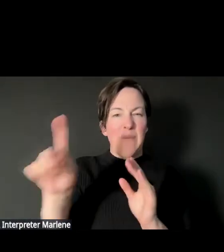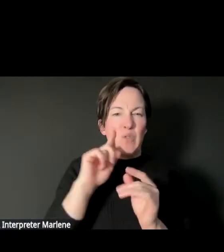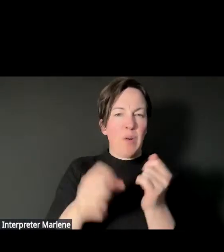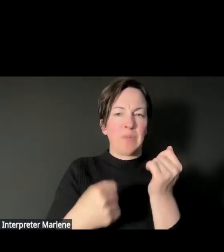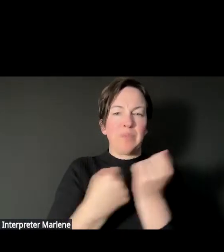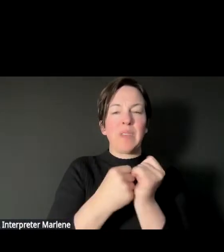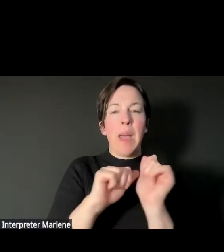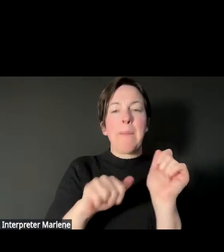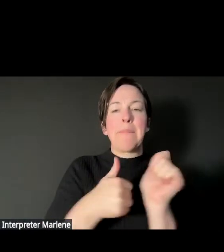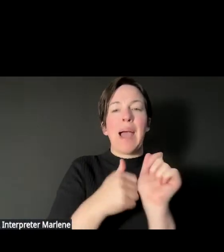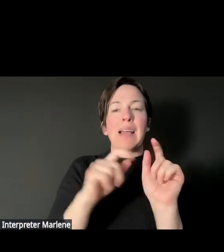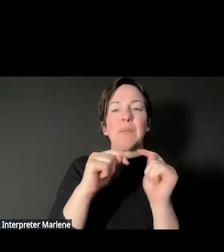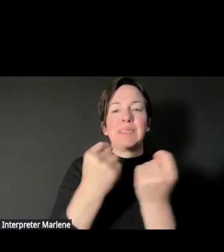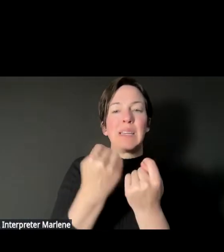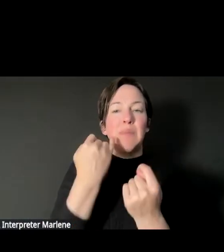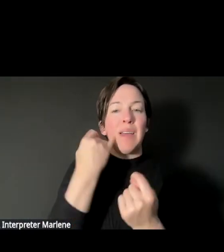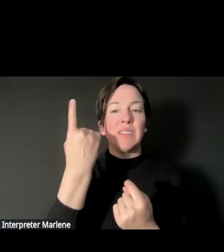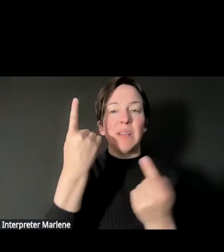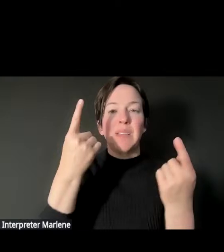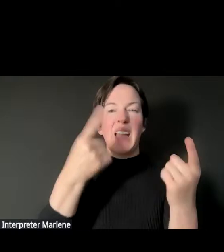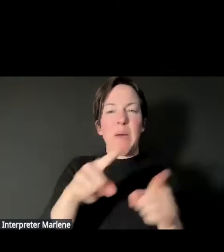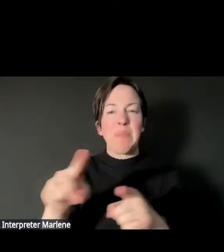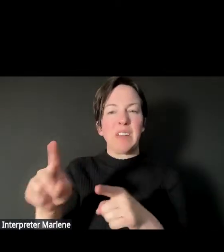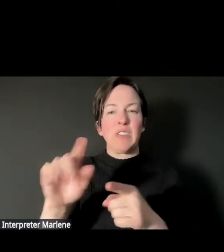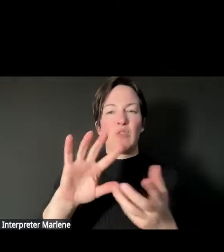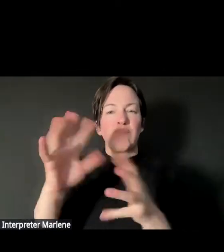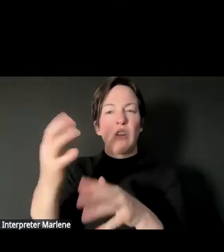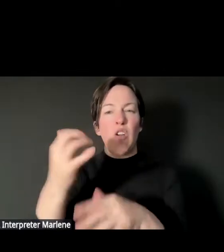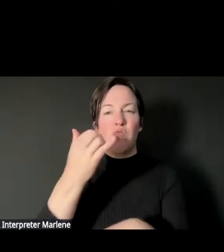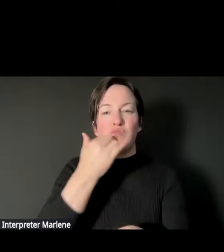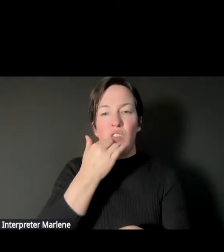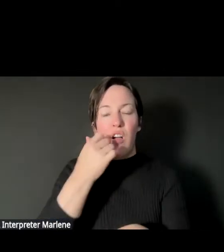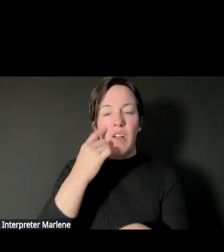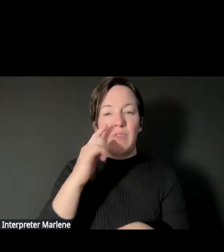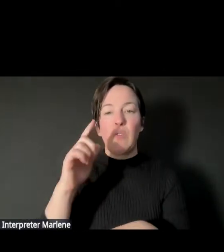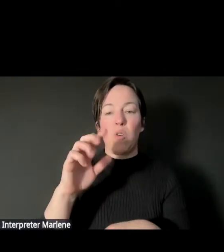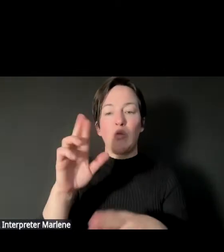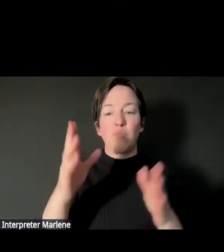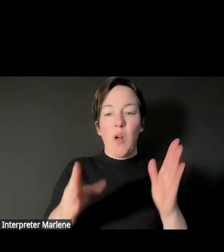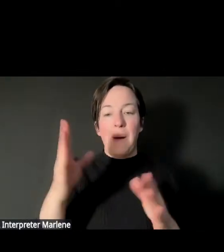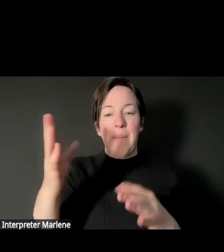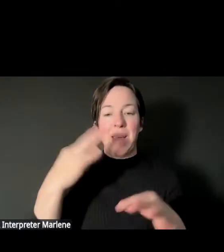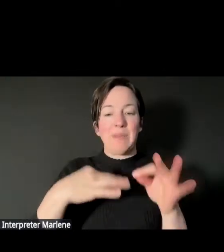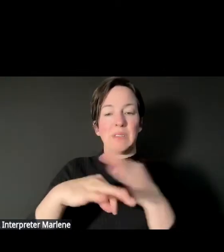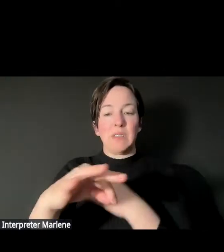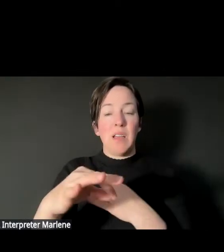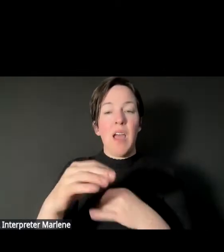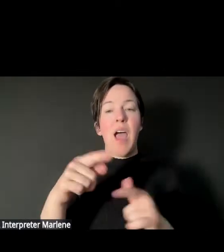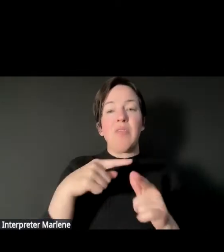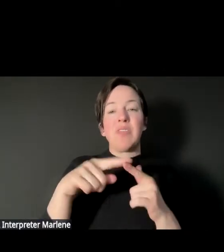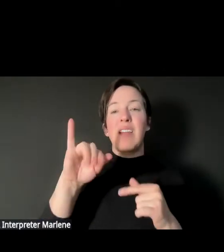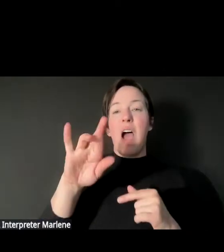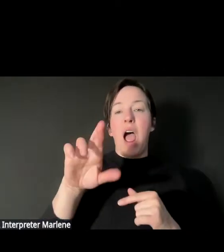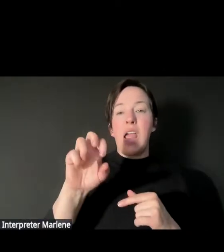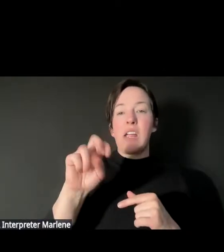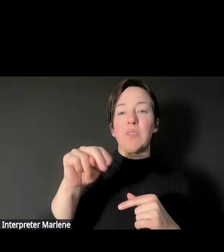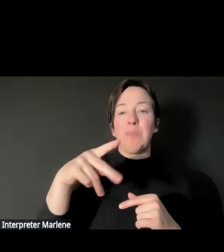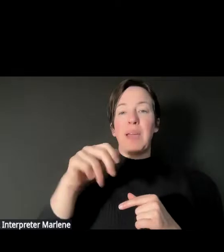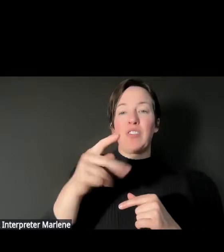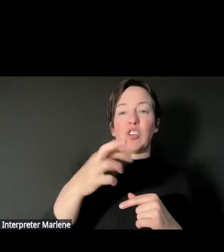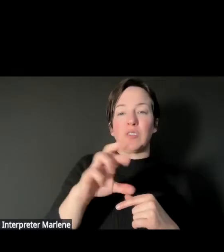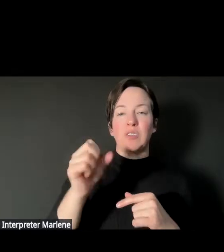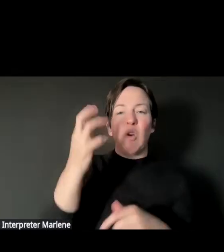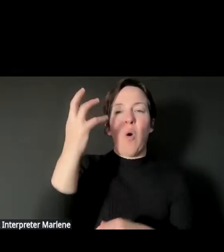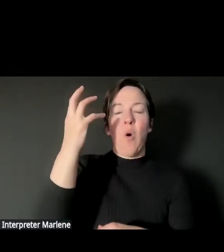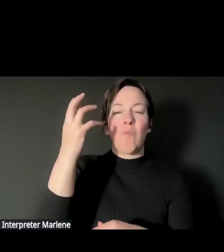backup team. So if anything went wrong on a robot, Burlingame would essentially be substituted in, and the Iron Panthers ended up winning their division.